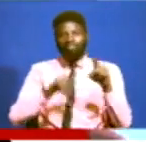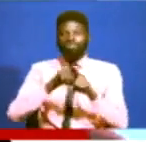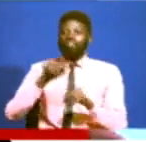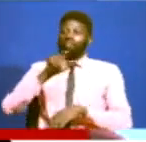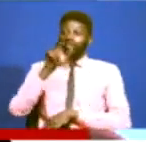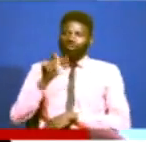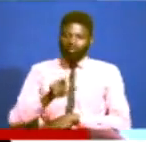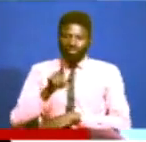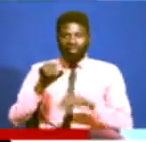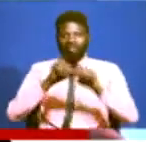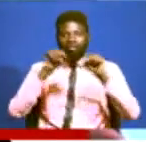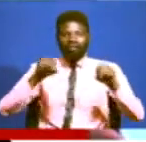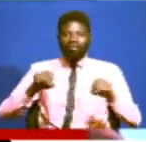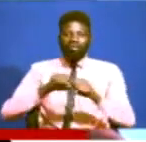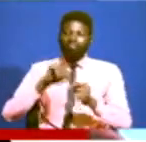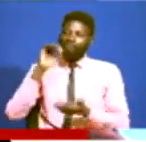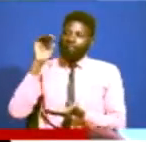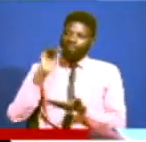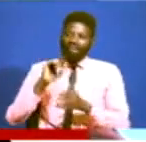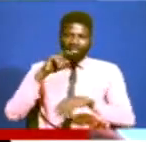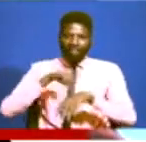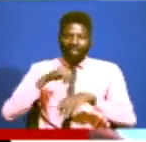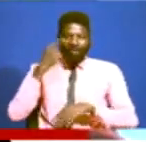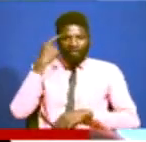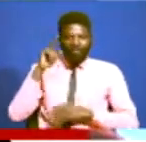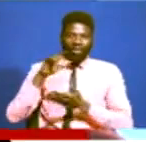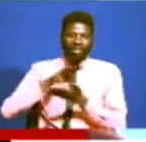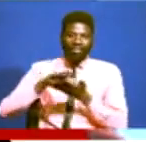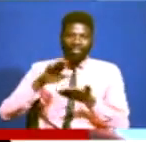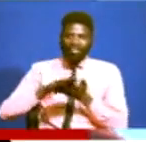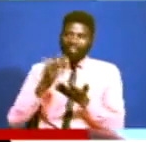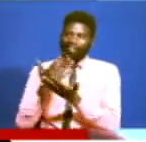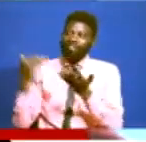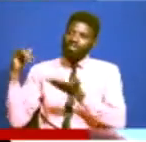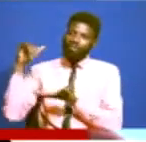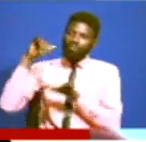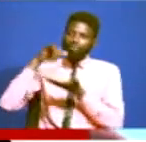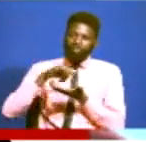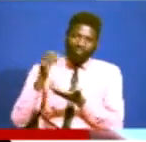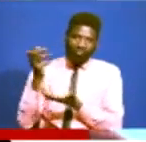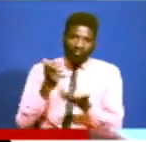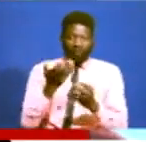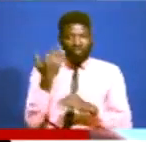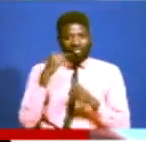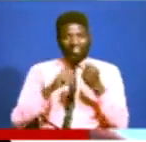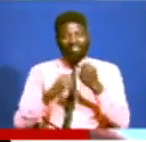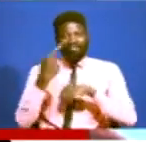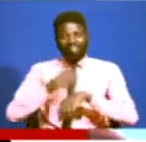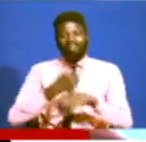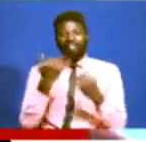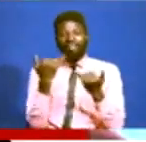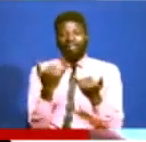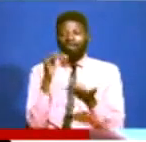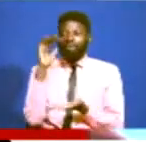helped reduce time taken to clear air cargo from an average of 6 days to 48 hours. This reflects